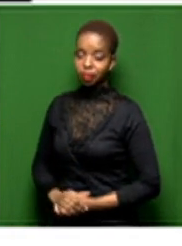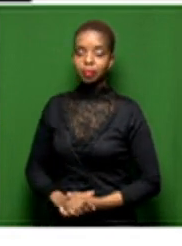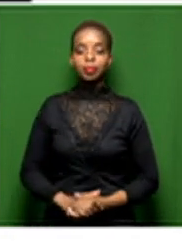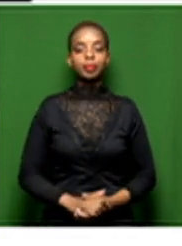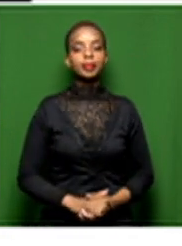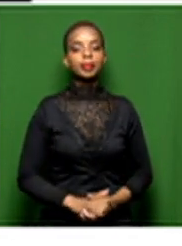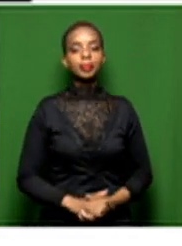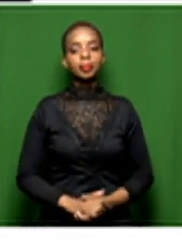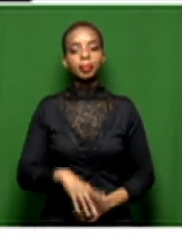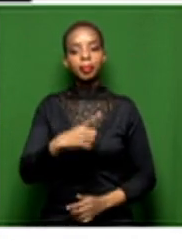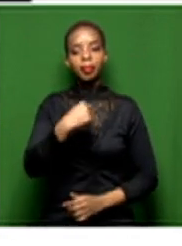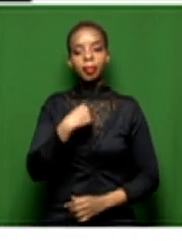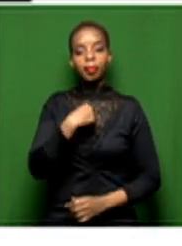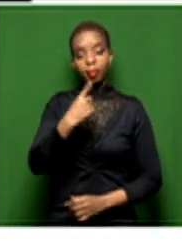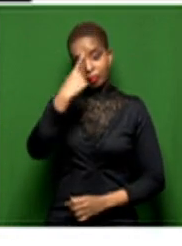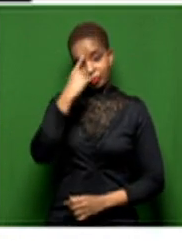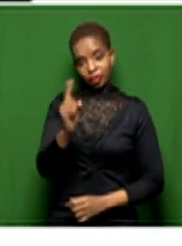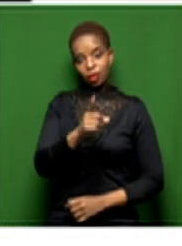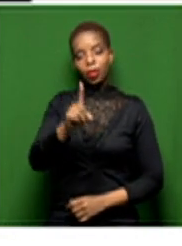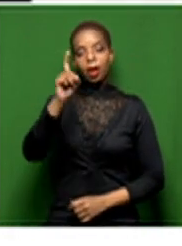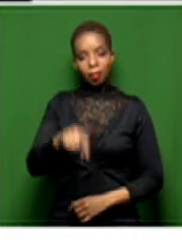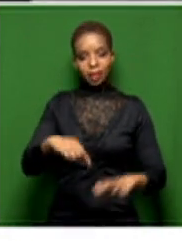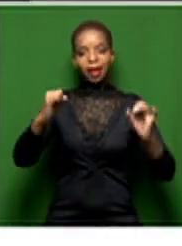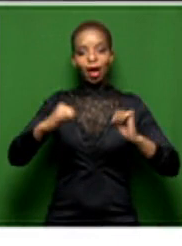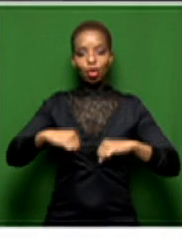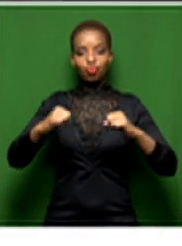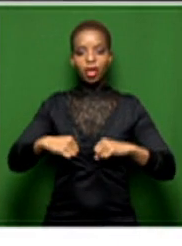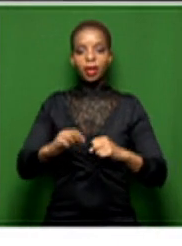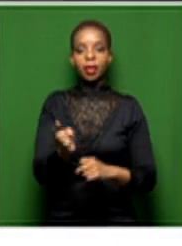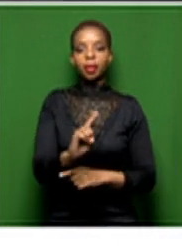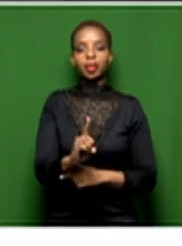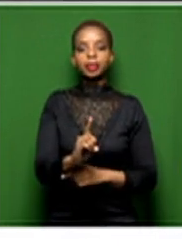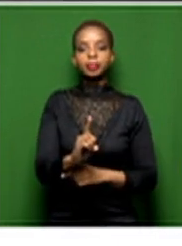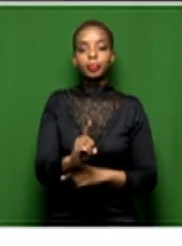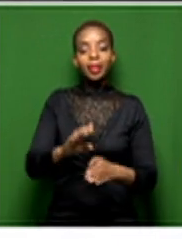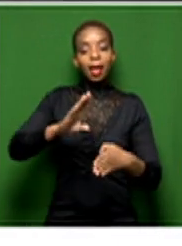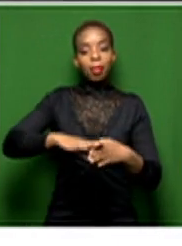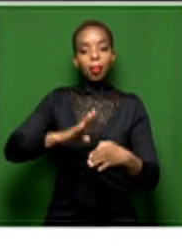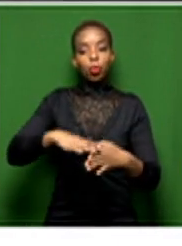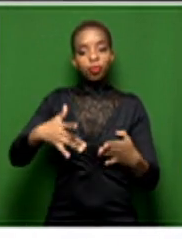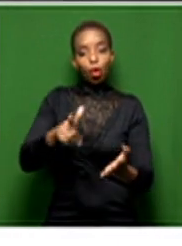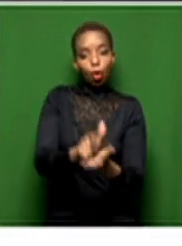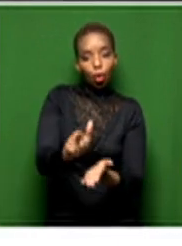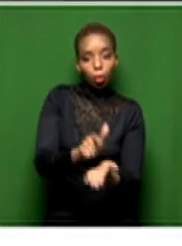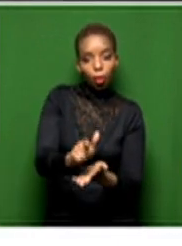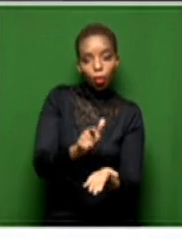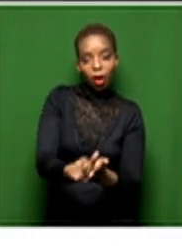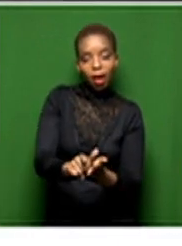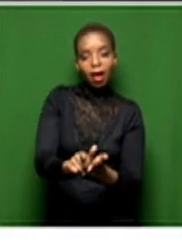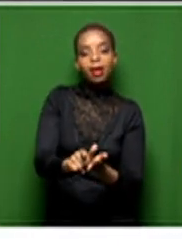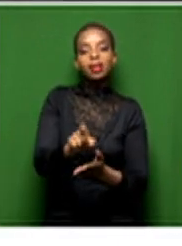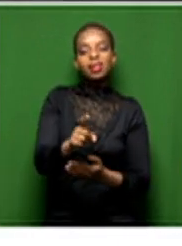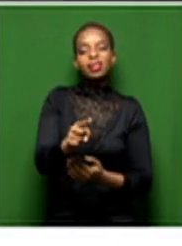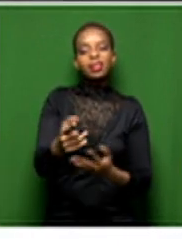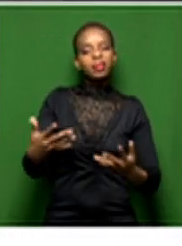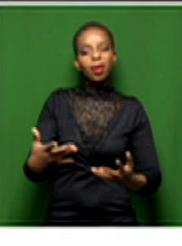I think we must agree that the purpose of lobola in the African context is to marry the two families, to